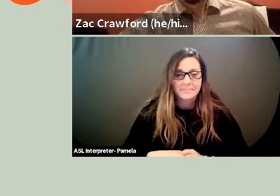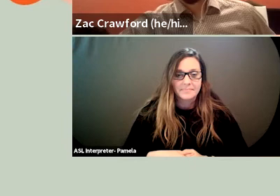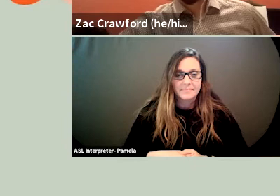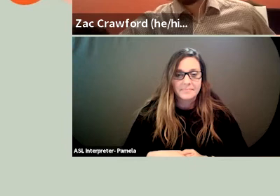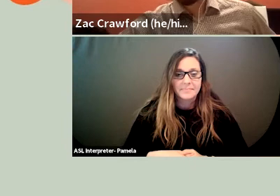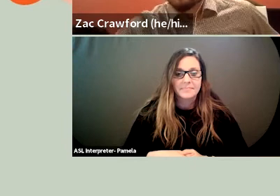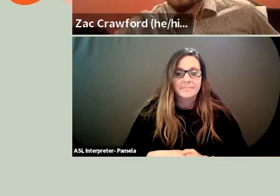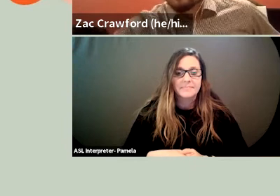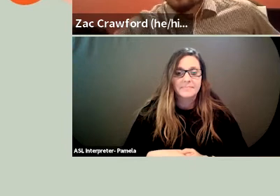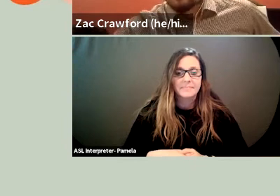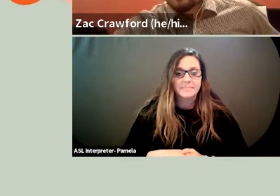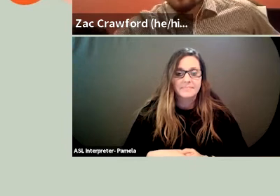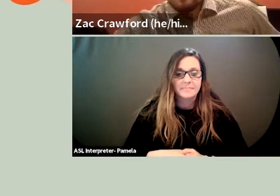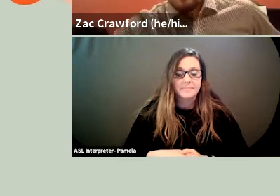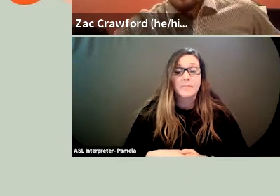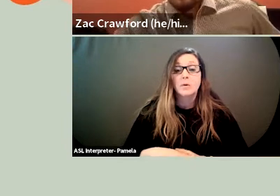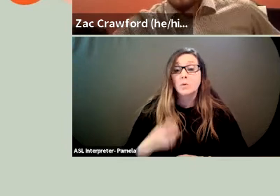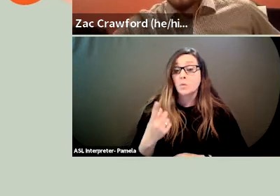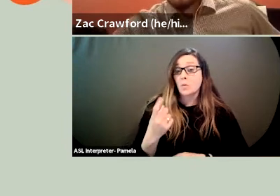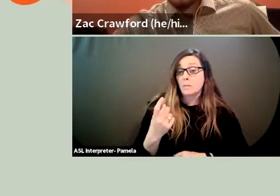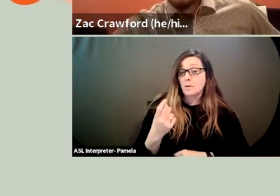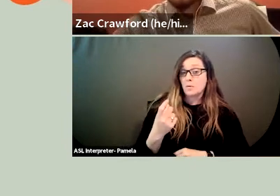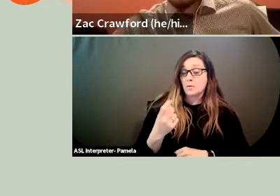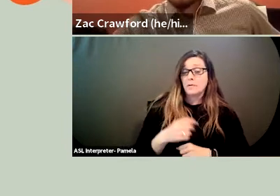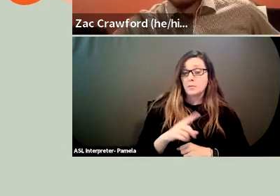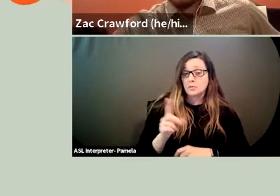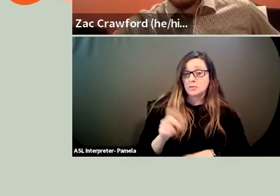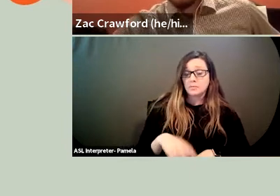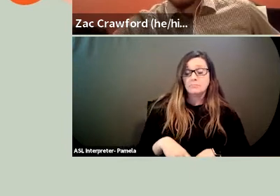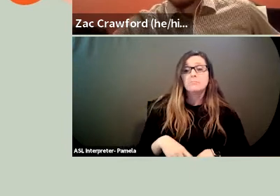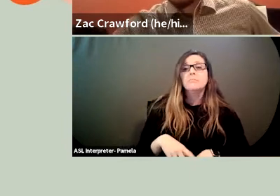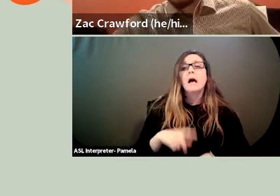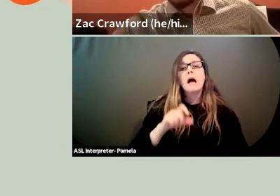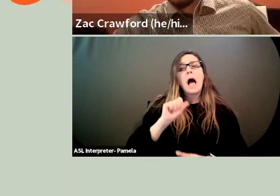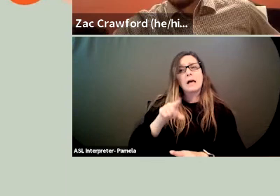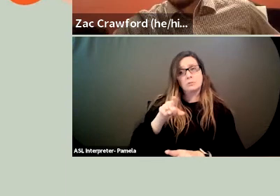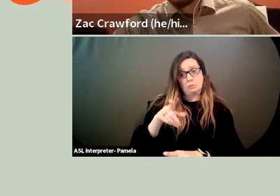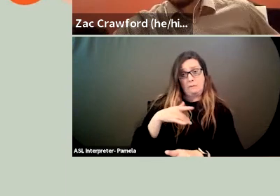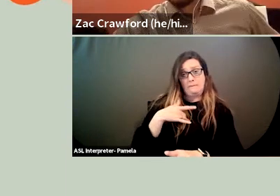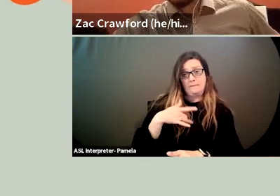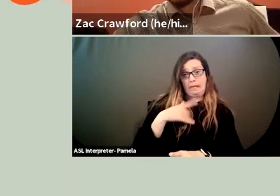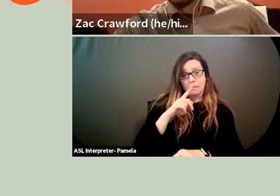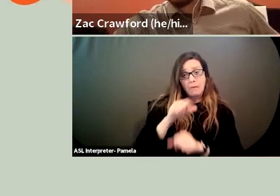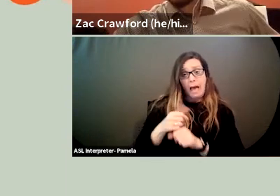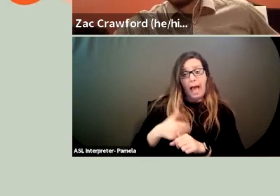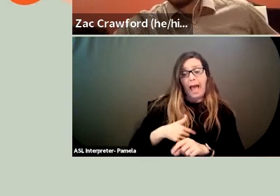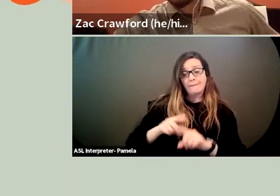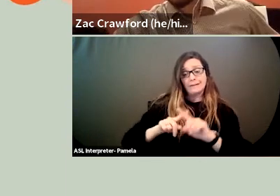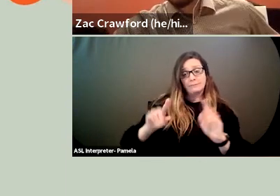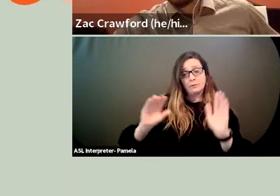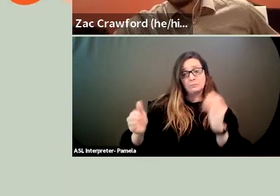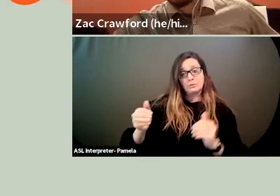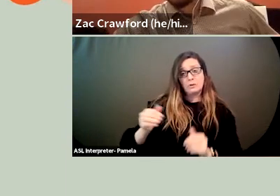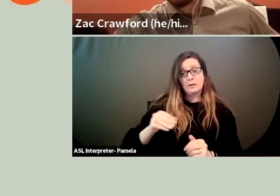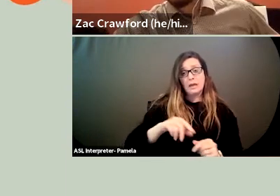Oh, here we go. Do you think there is a difference in how GBTQ men perceive